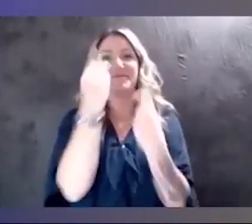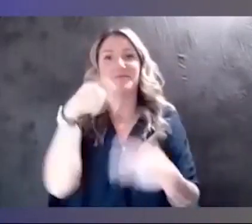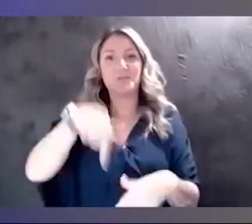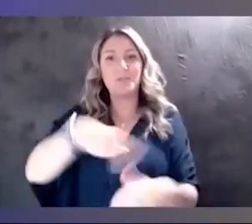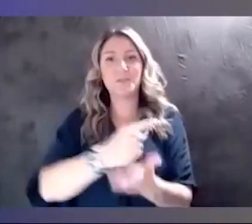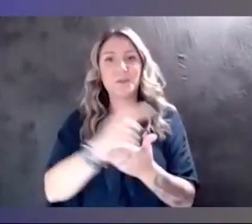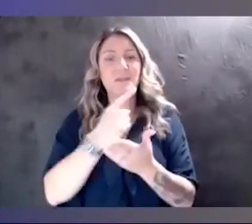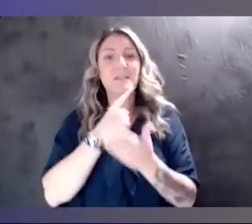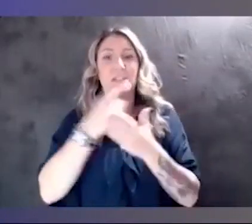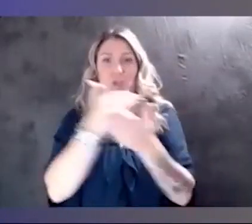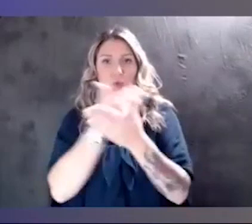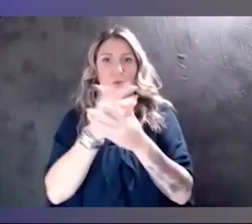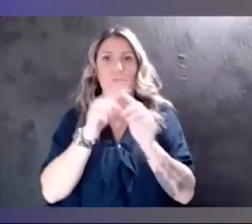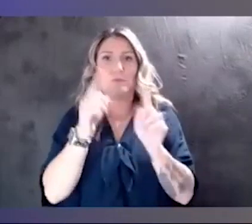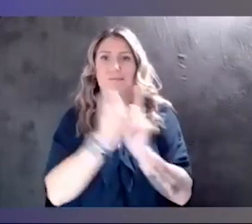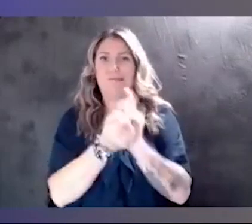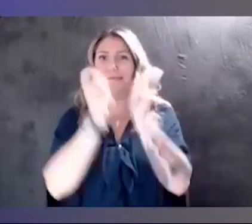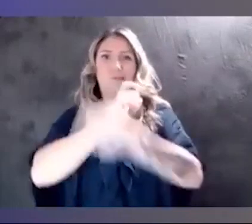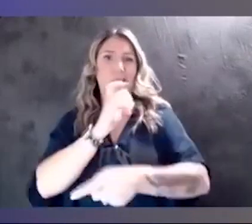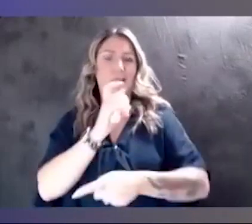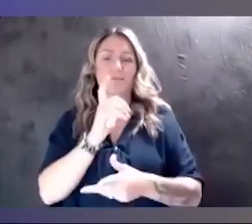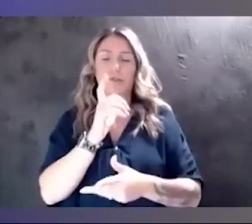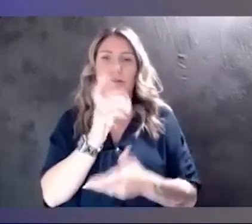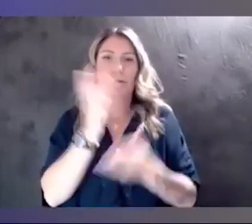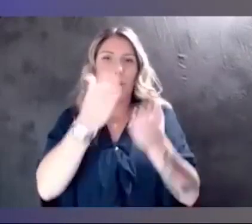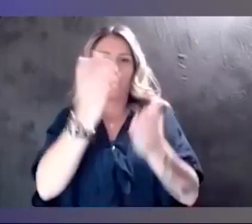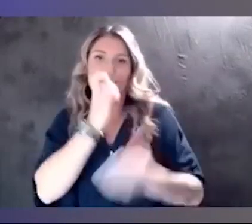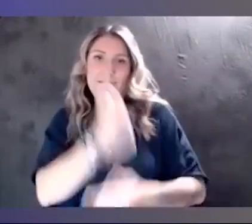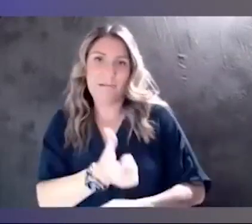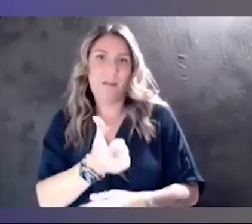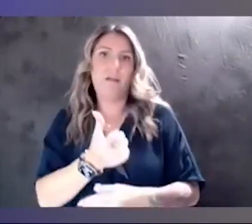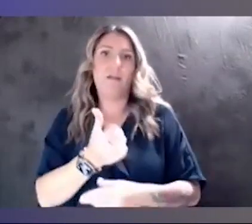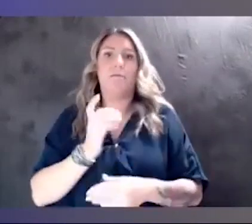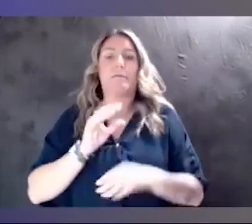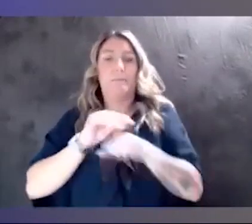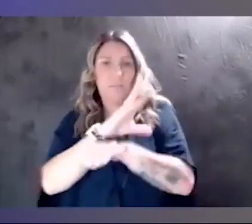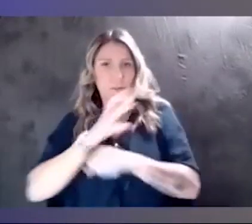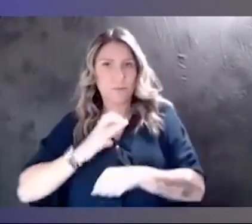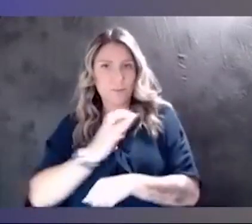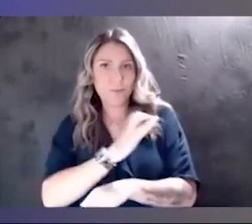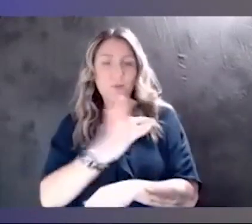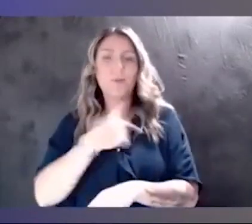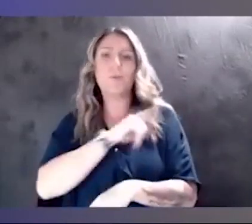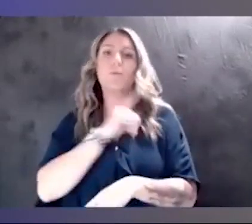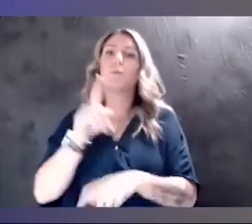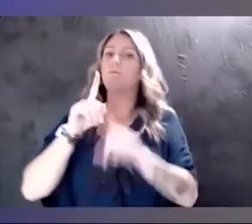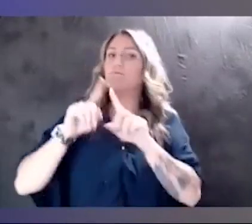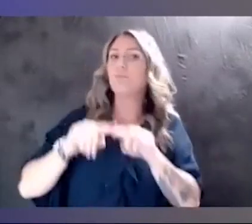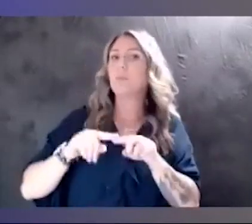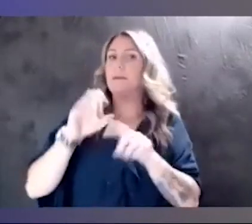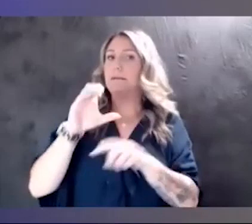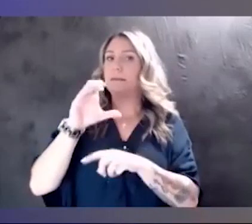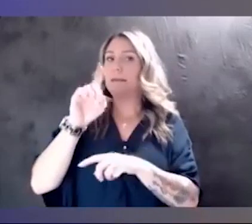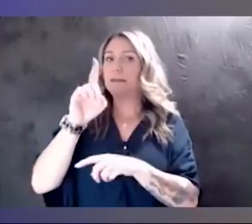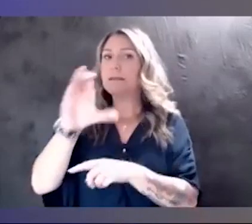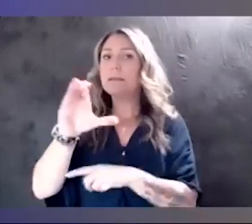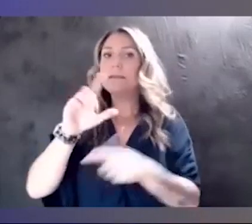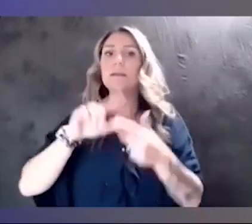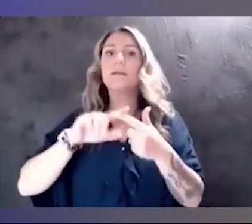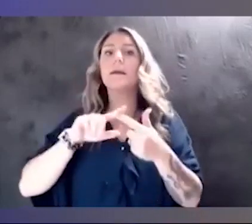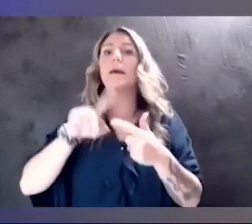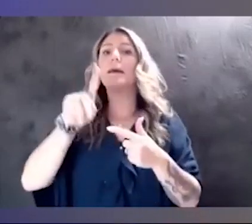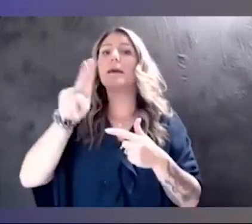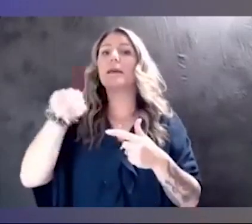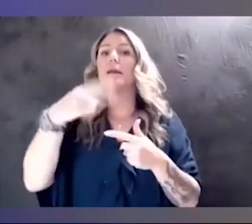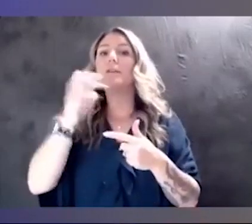doesn't change what our recommendations as an advisory committee. We really lean heavily on the CDC, the KDHE, and the county health departments.